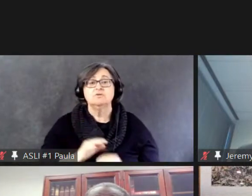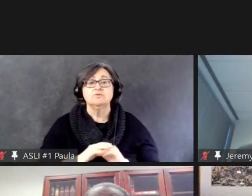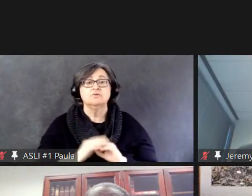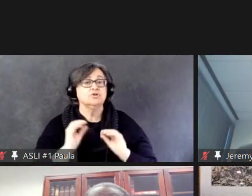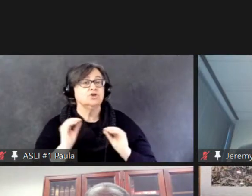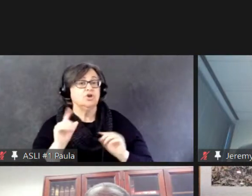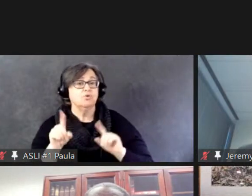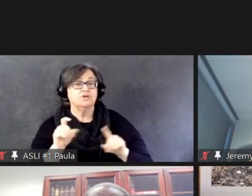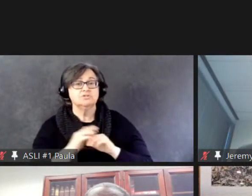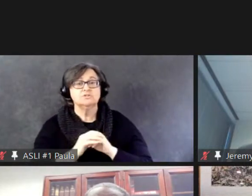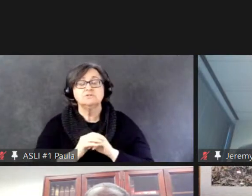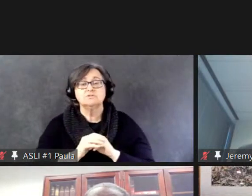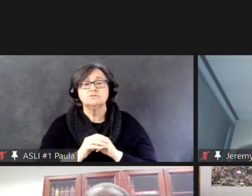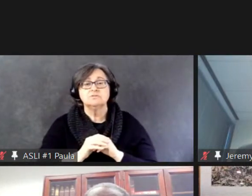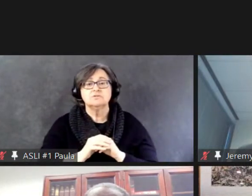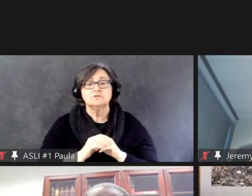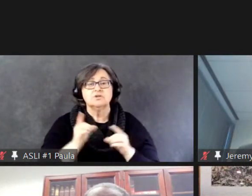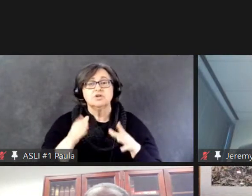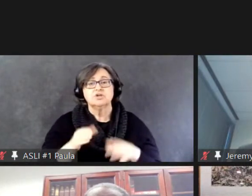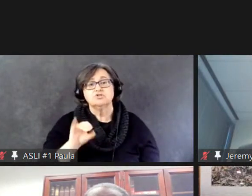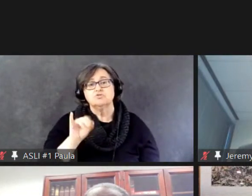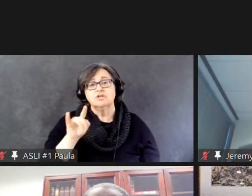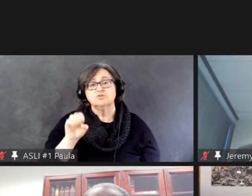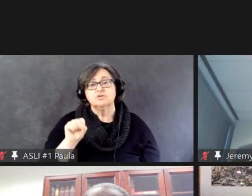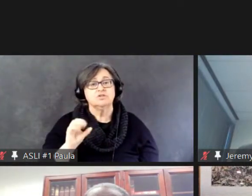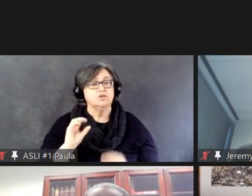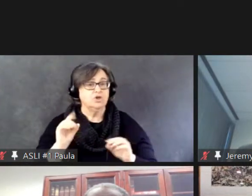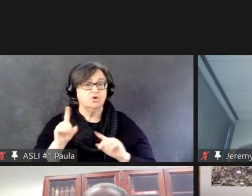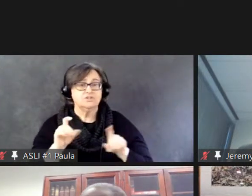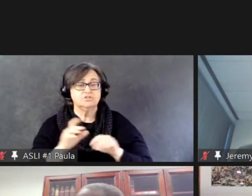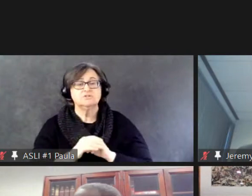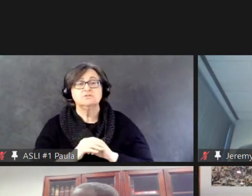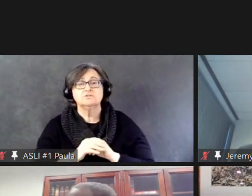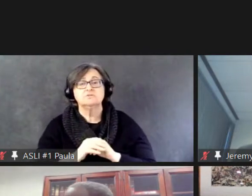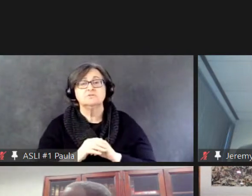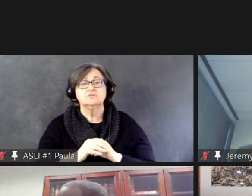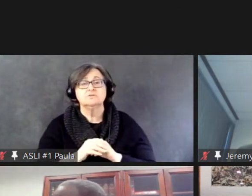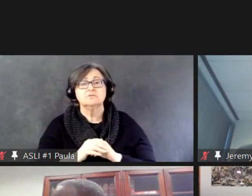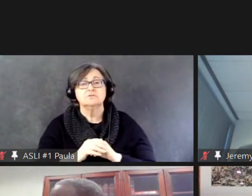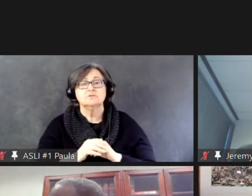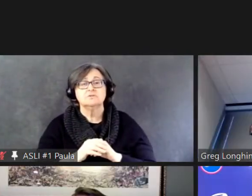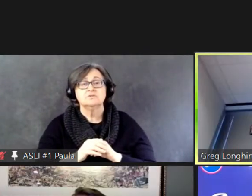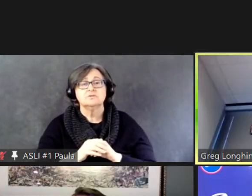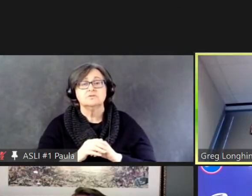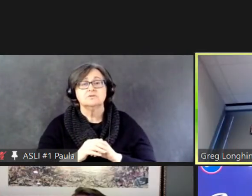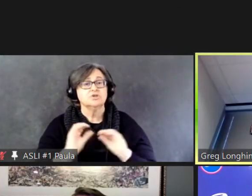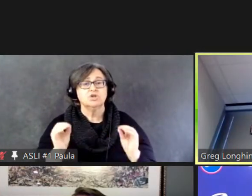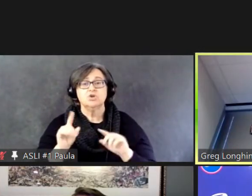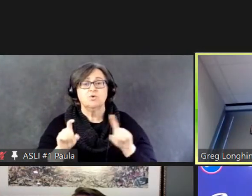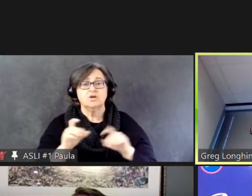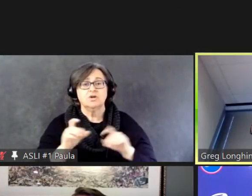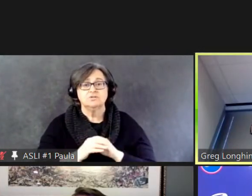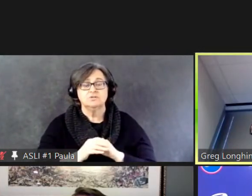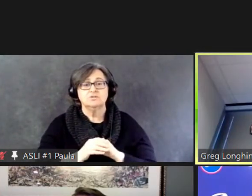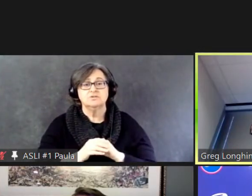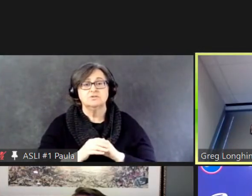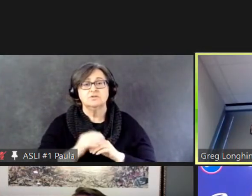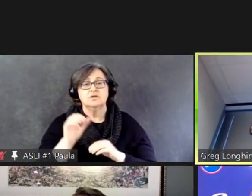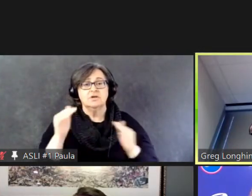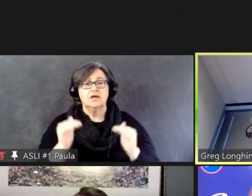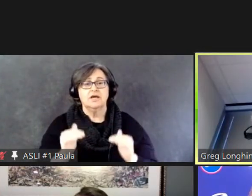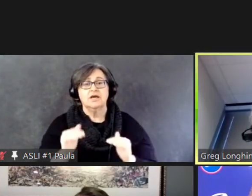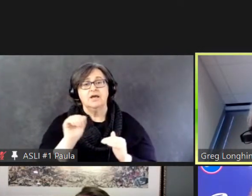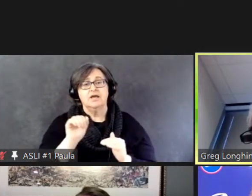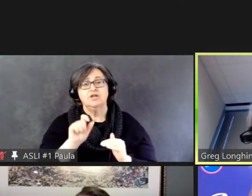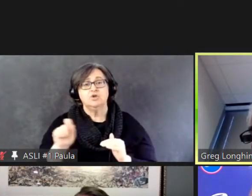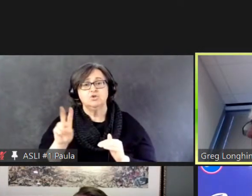No questions. Director Jakes? No questions. All right, no questions there. So A2,